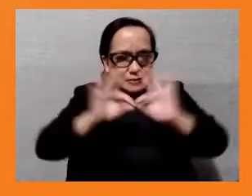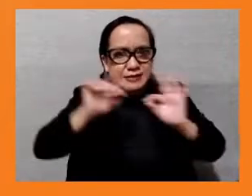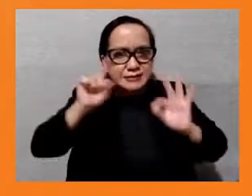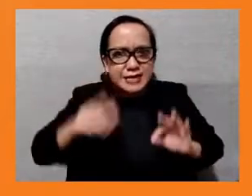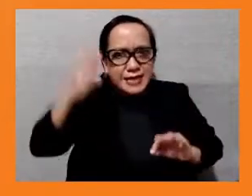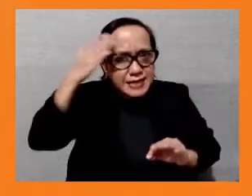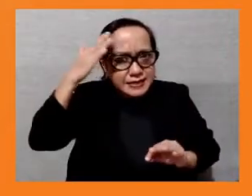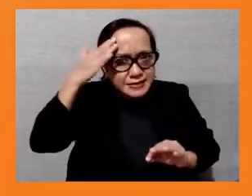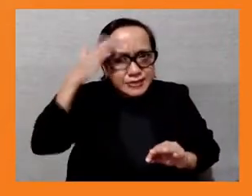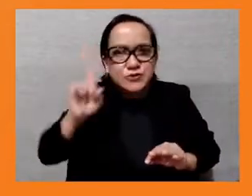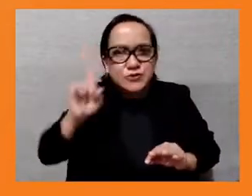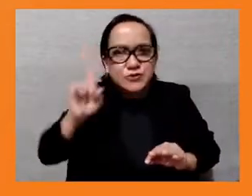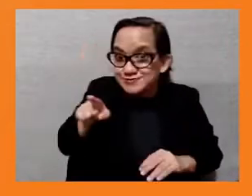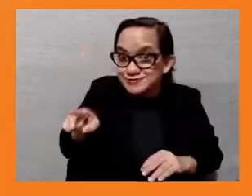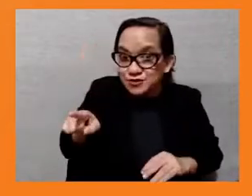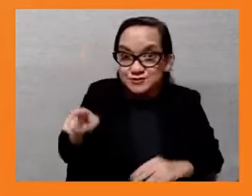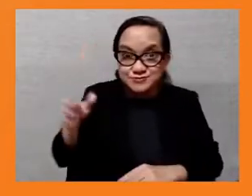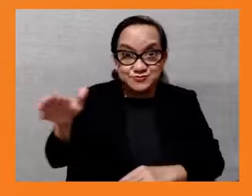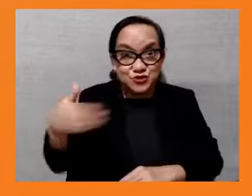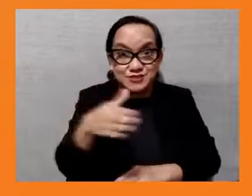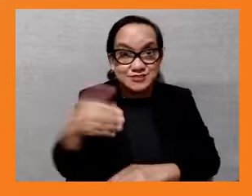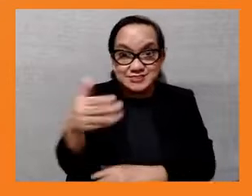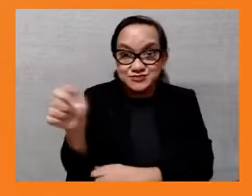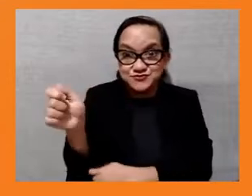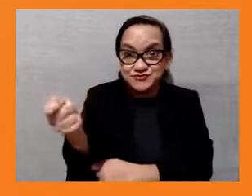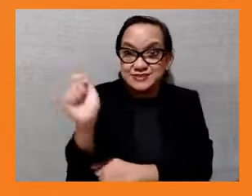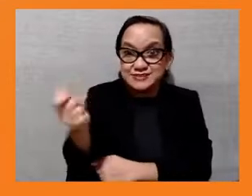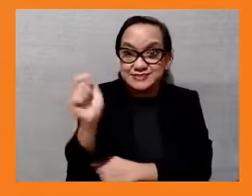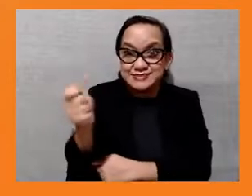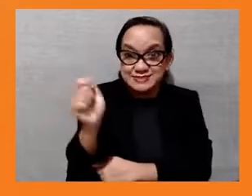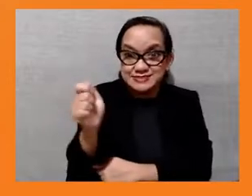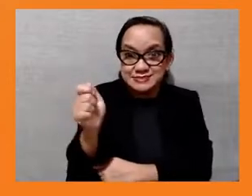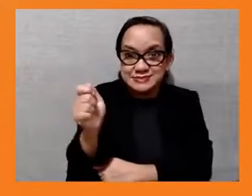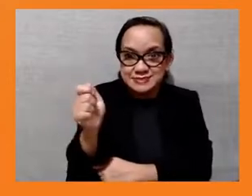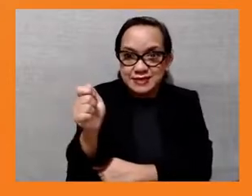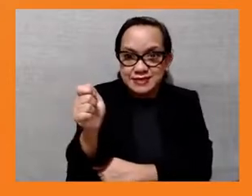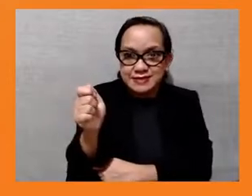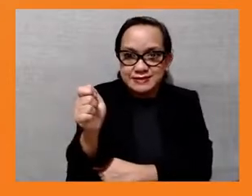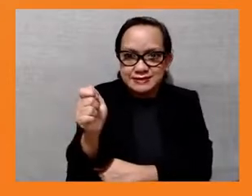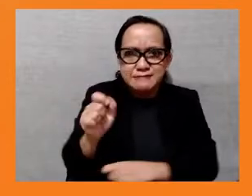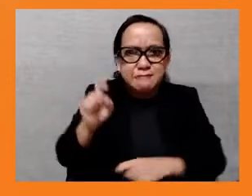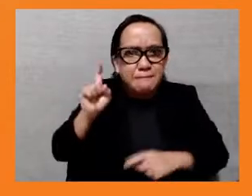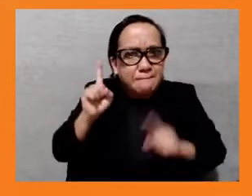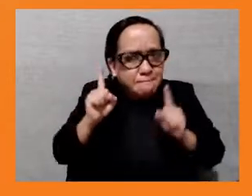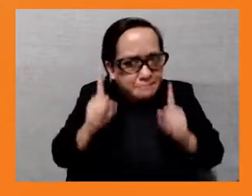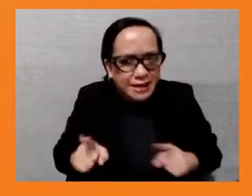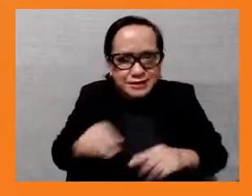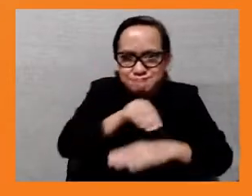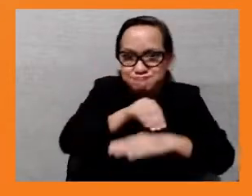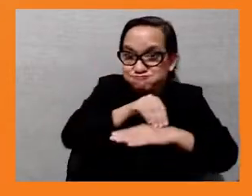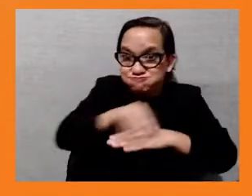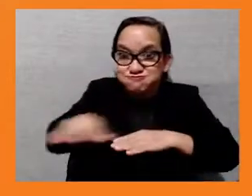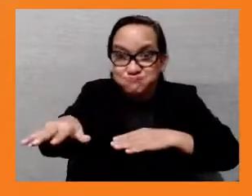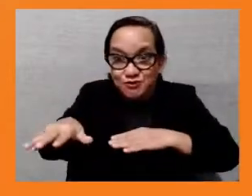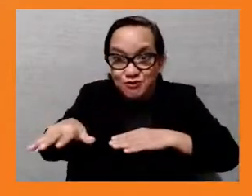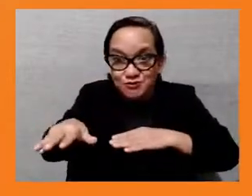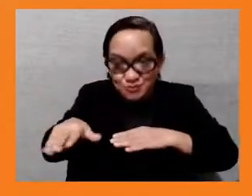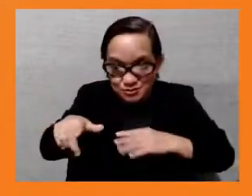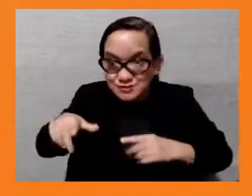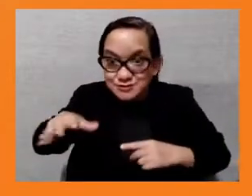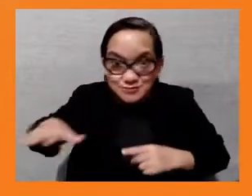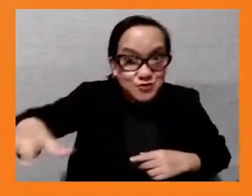on no retaliation or no tolerance for retaliation. And we'll be looking further at protocols and procedures